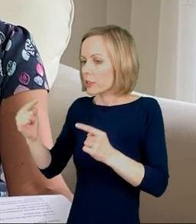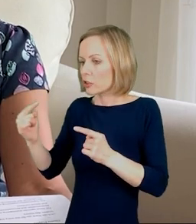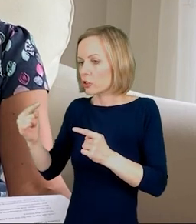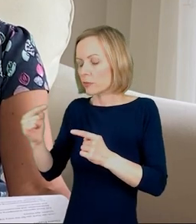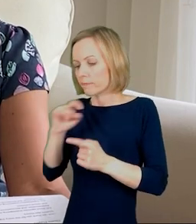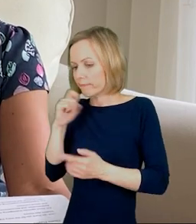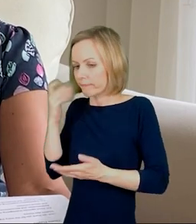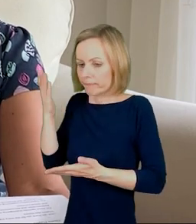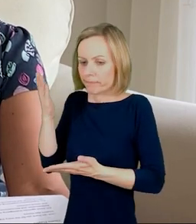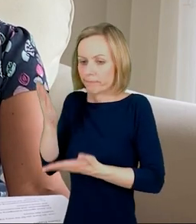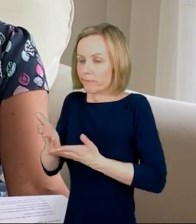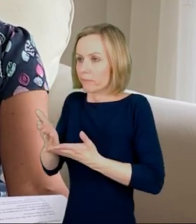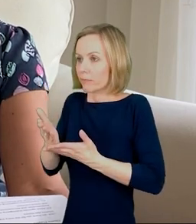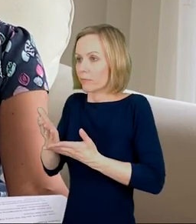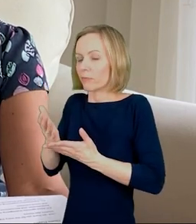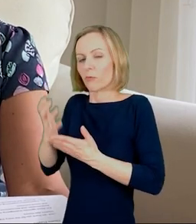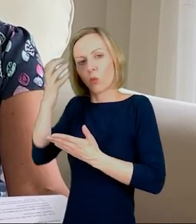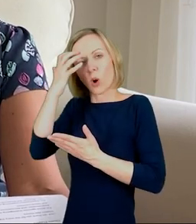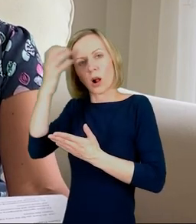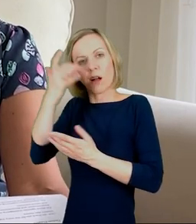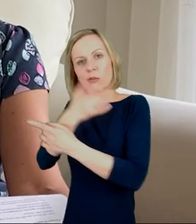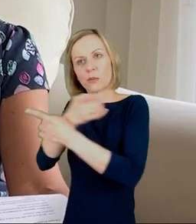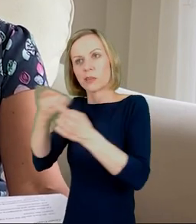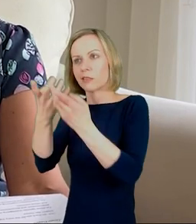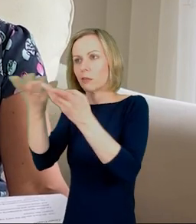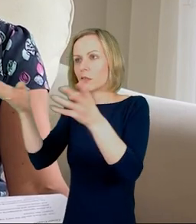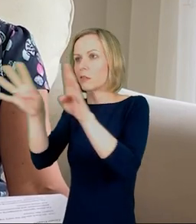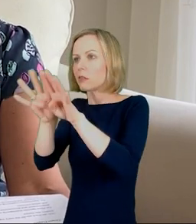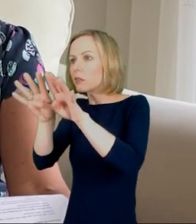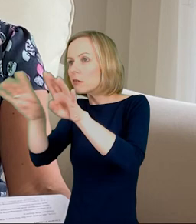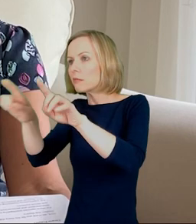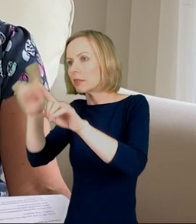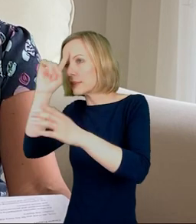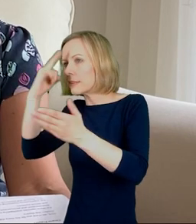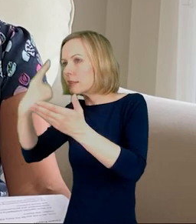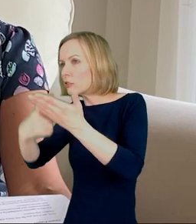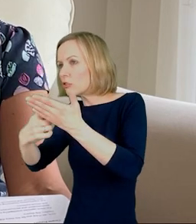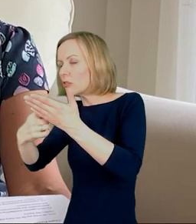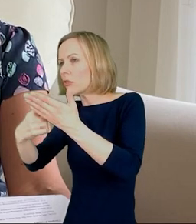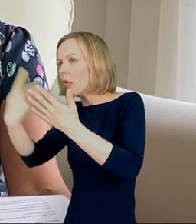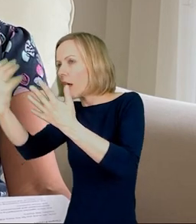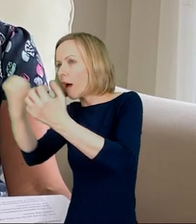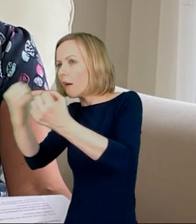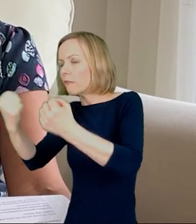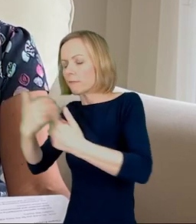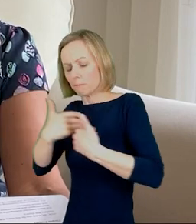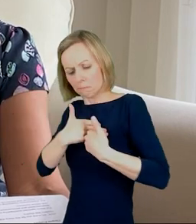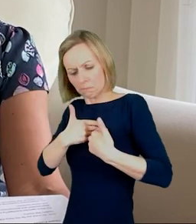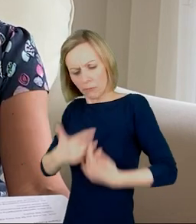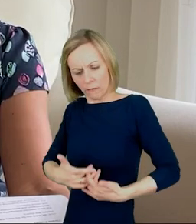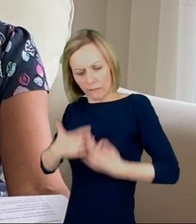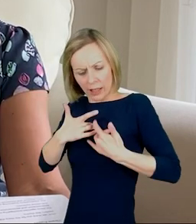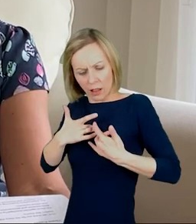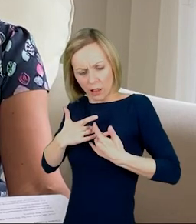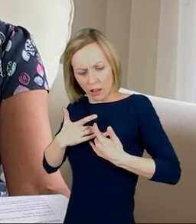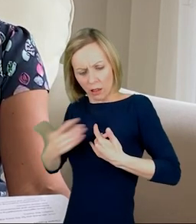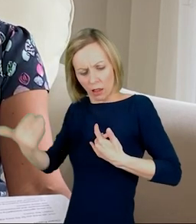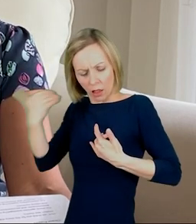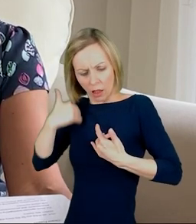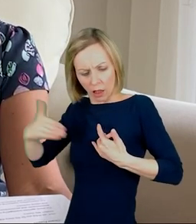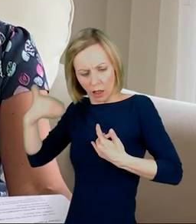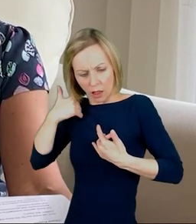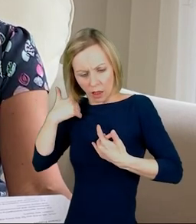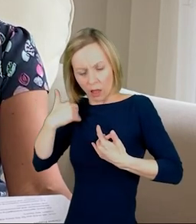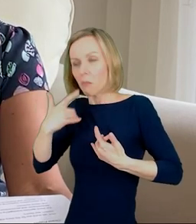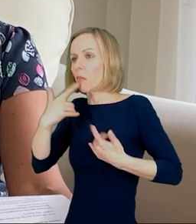in the hearts of UK government ministers and decision makers. Lord, would you speak to them in a way they can't ignore? We